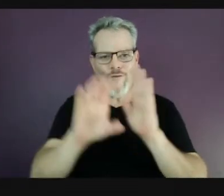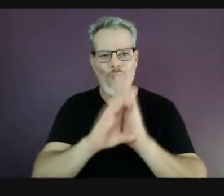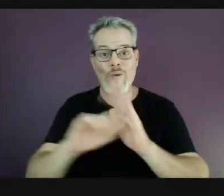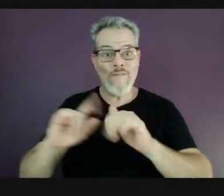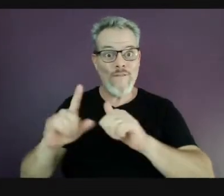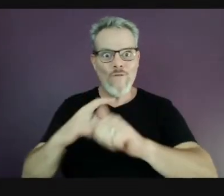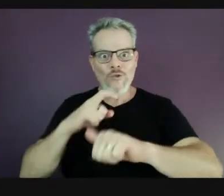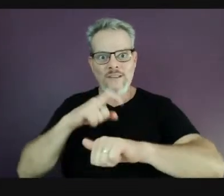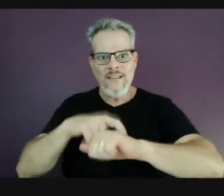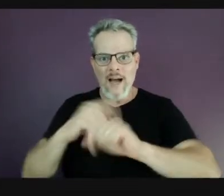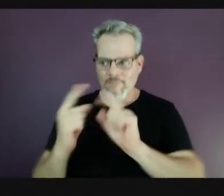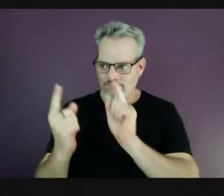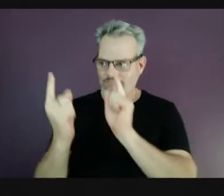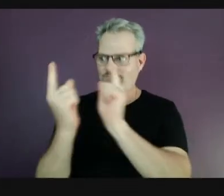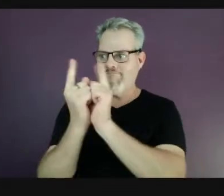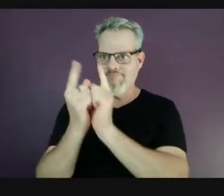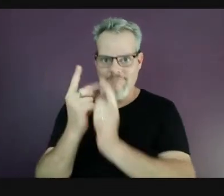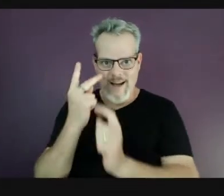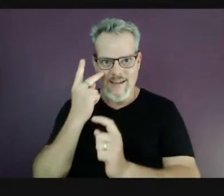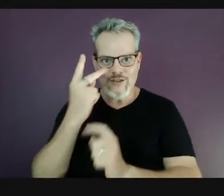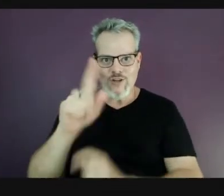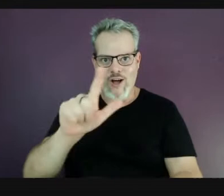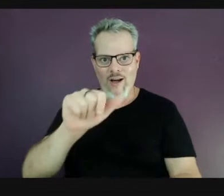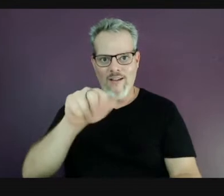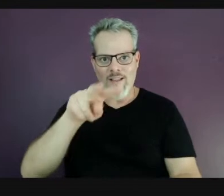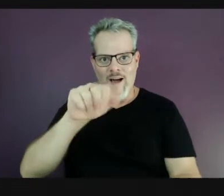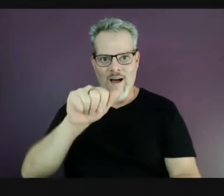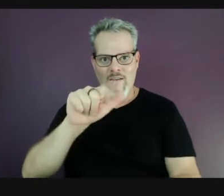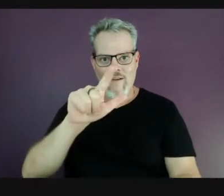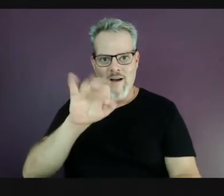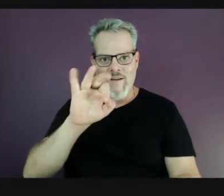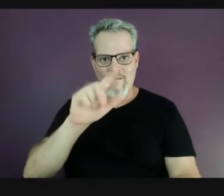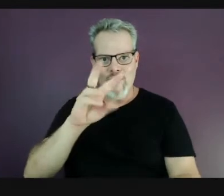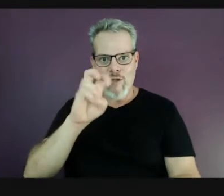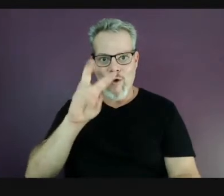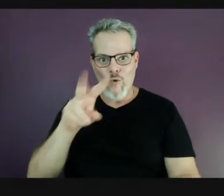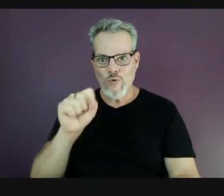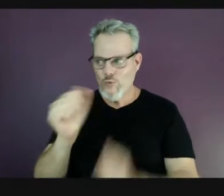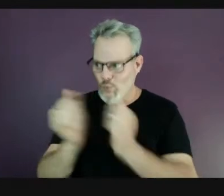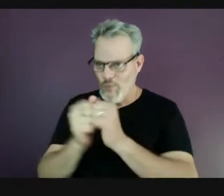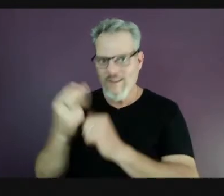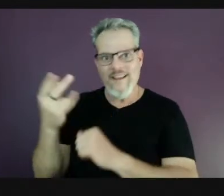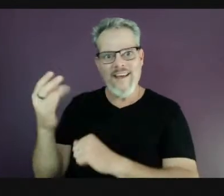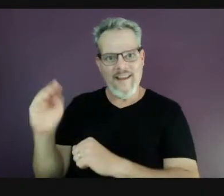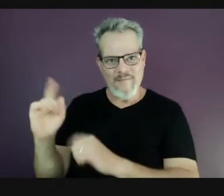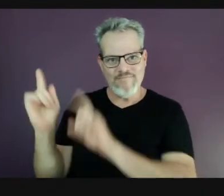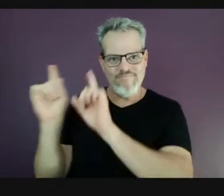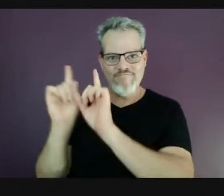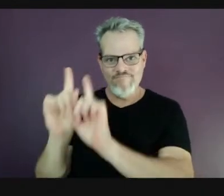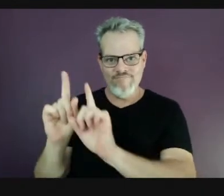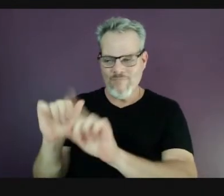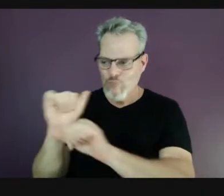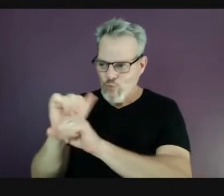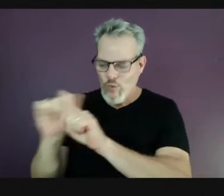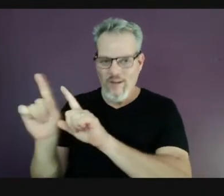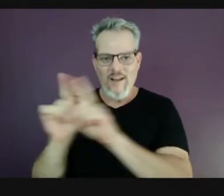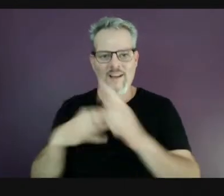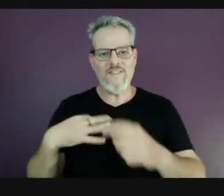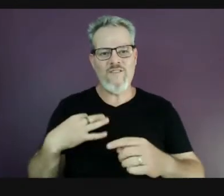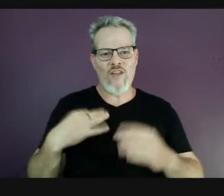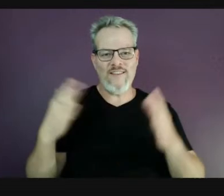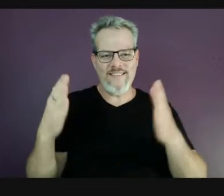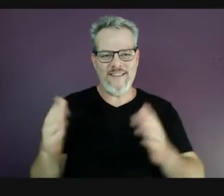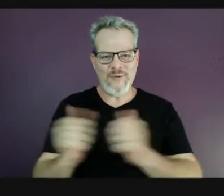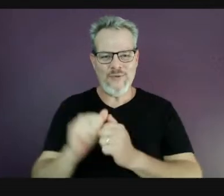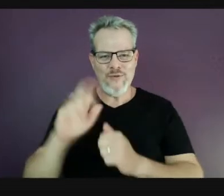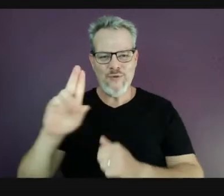I went to see lava flows ever, and it was Dr. Jim K who actually took me out there. as a volunteer with USGS. Lots of